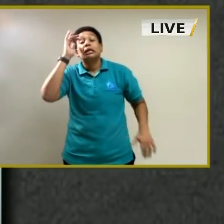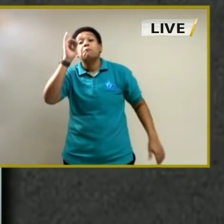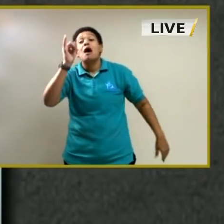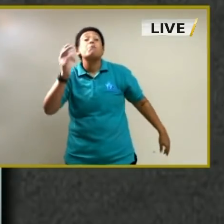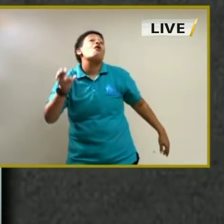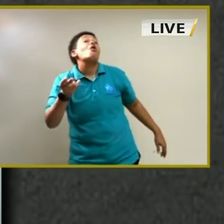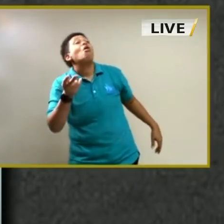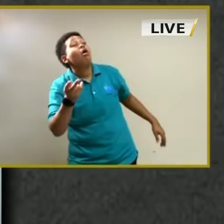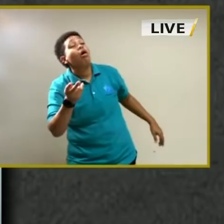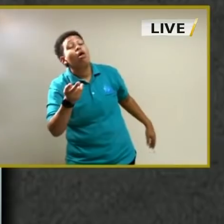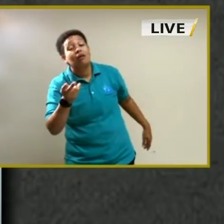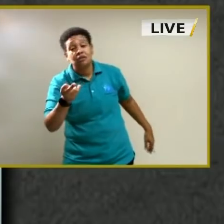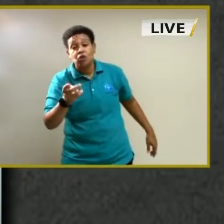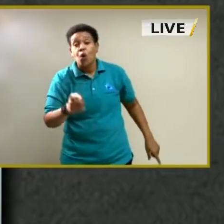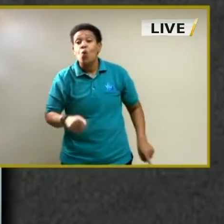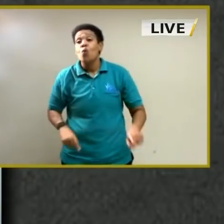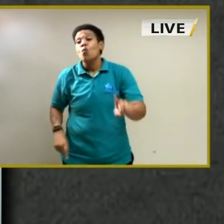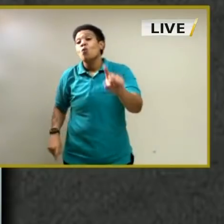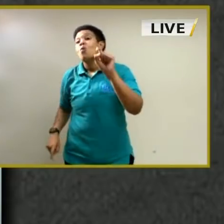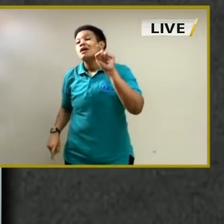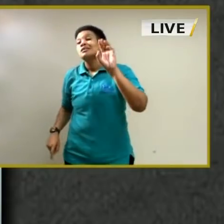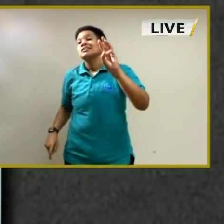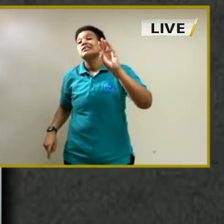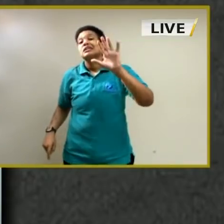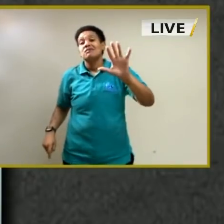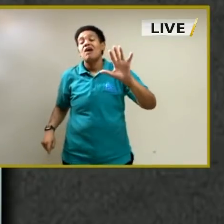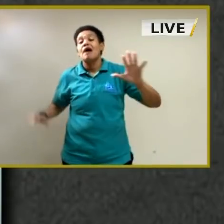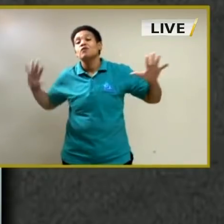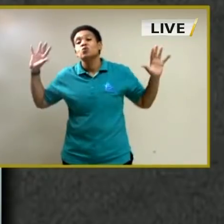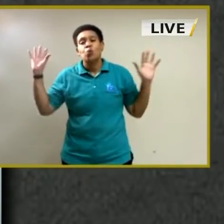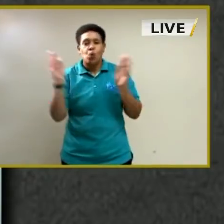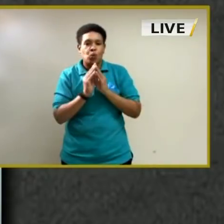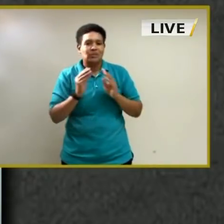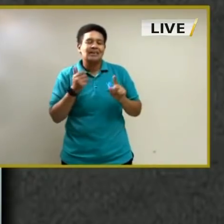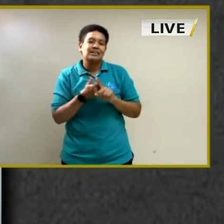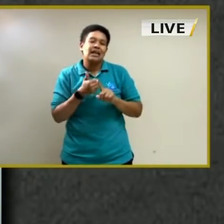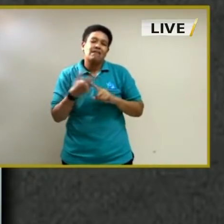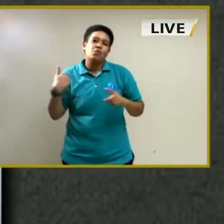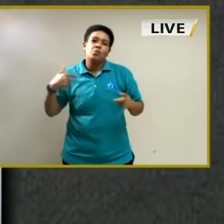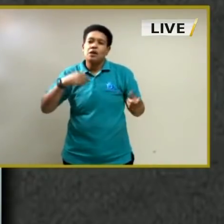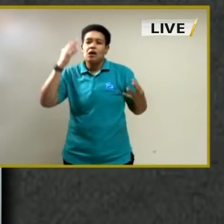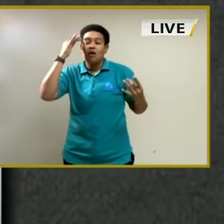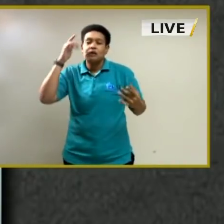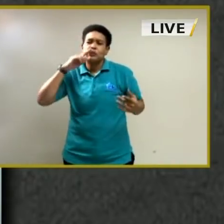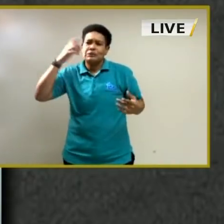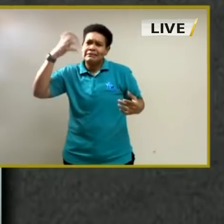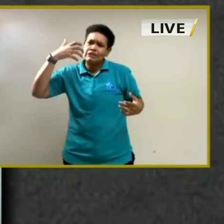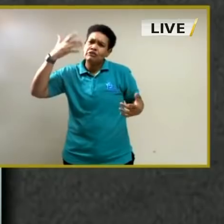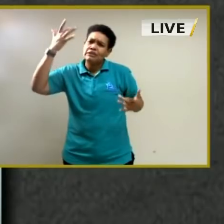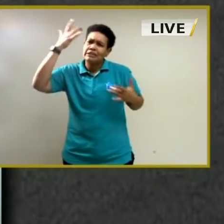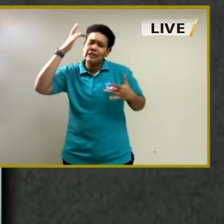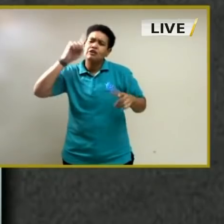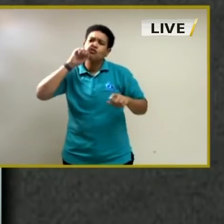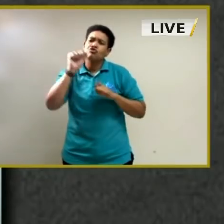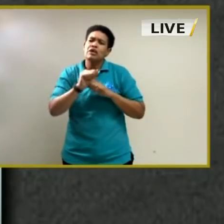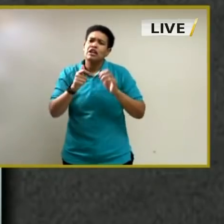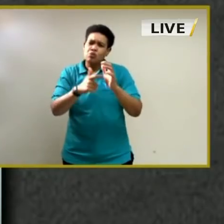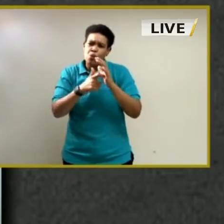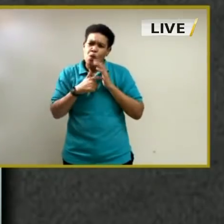it's 165 that we consider serious that